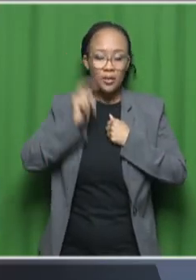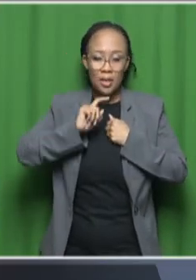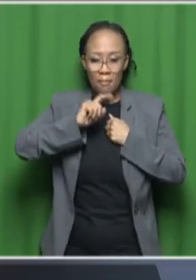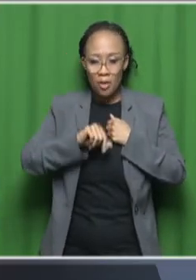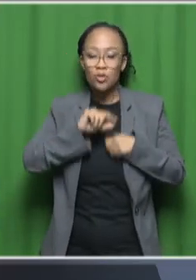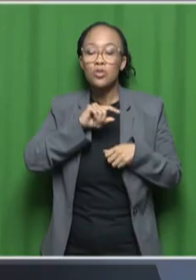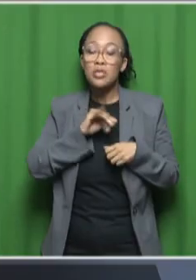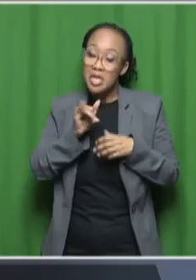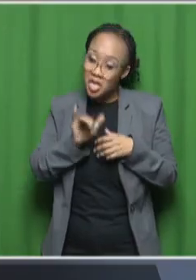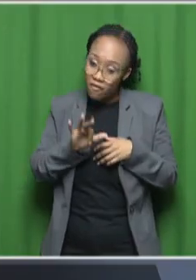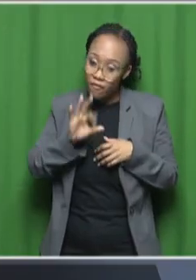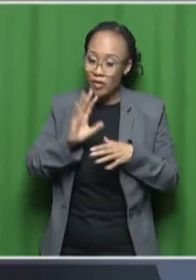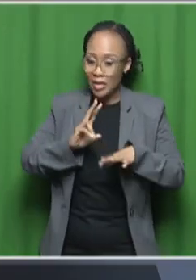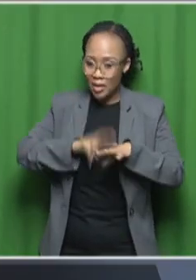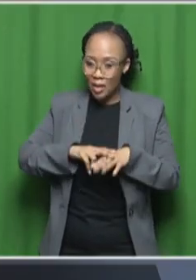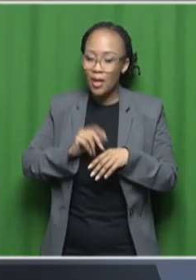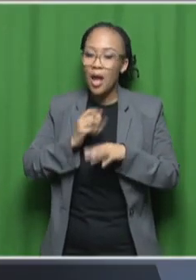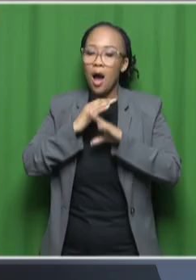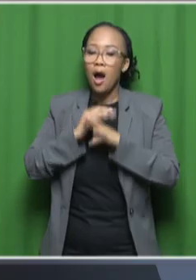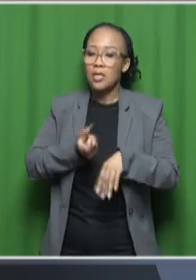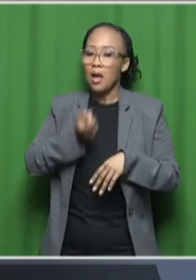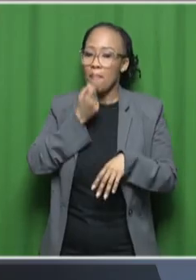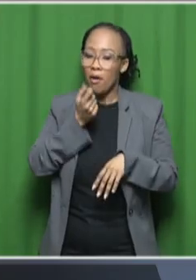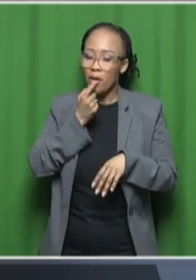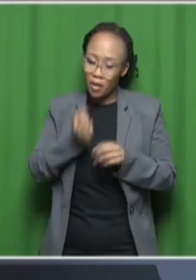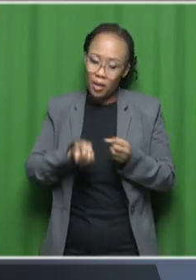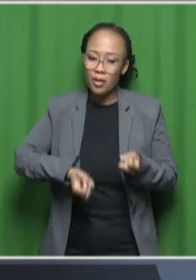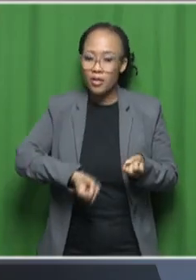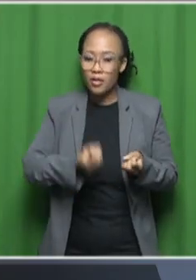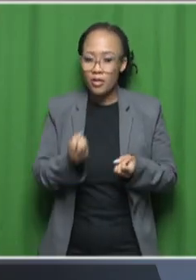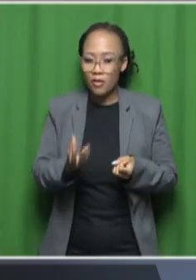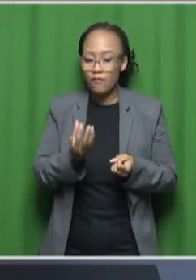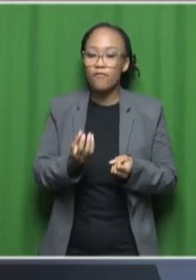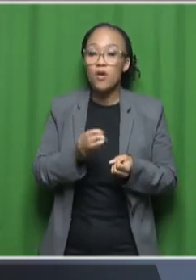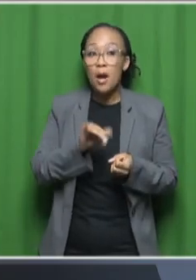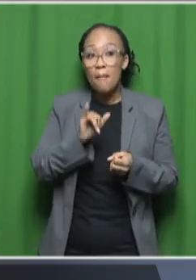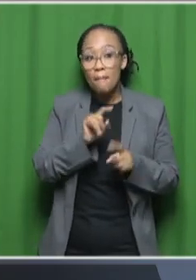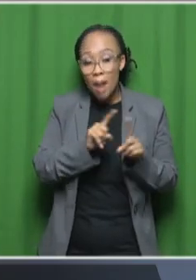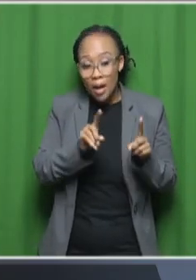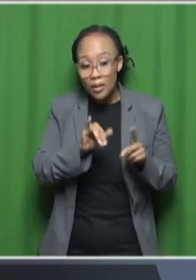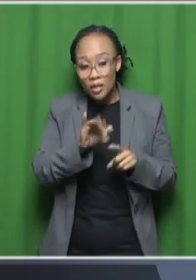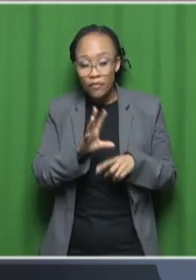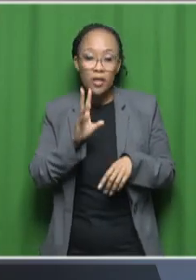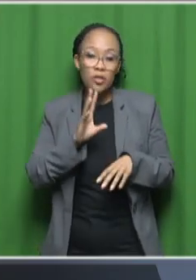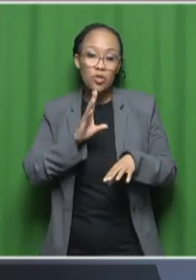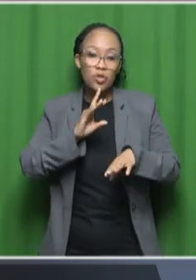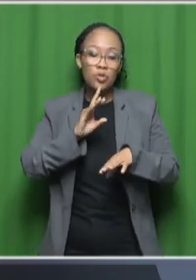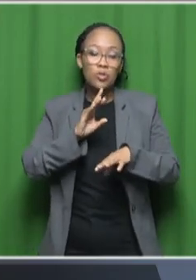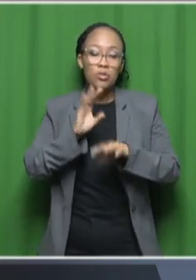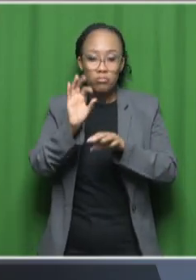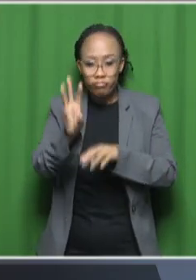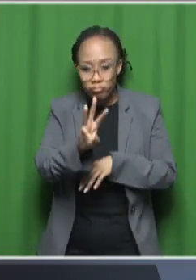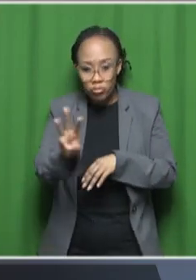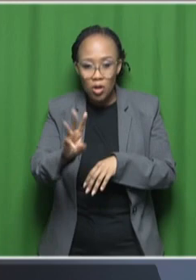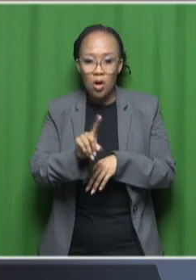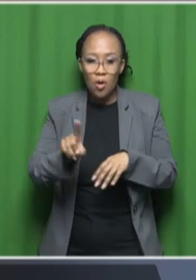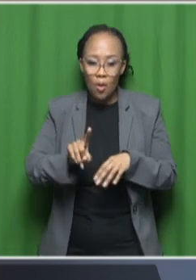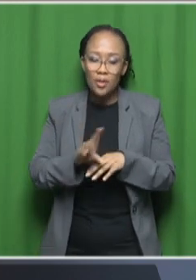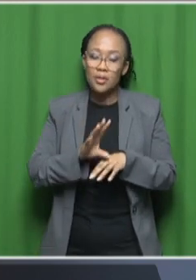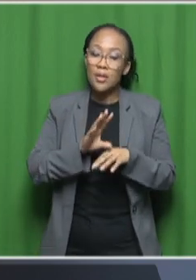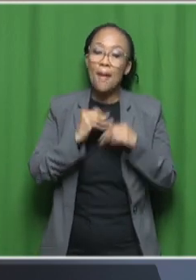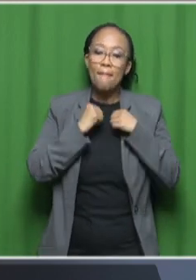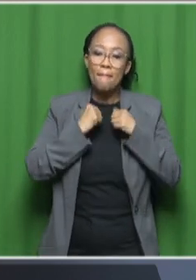if necessary. But for parents, if there is a sudden throat infection, please take your child to a doctor or to a nurse so that we can have a look